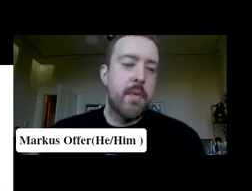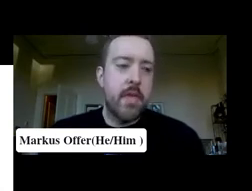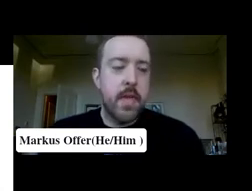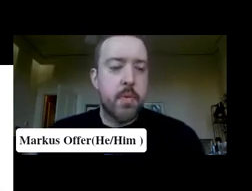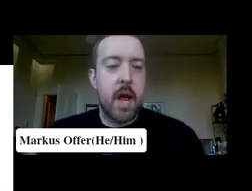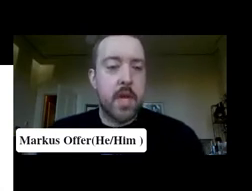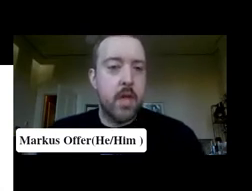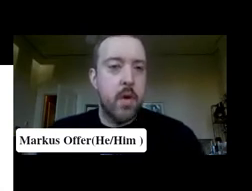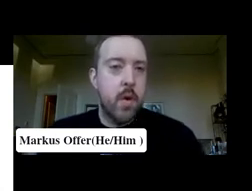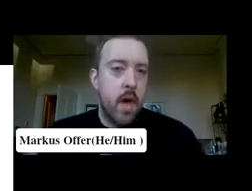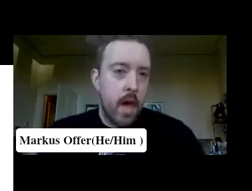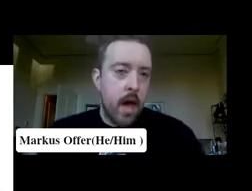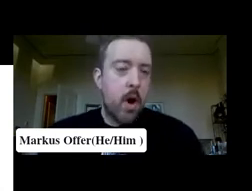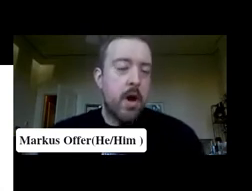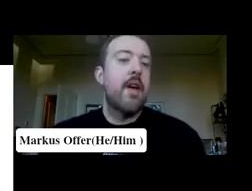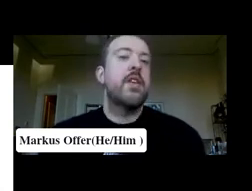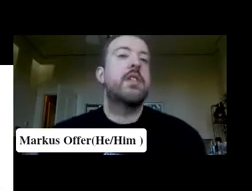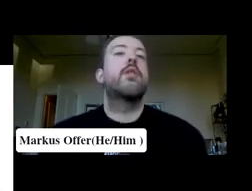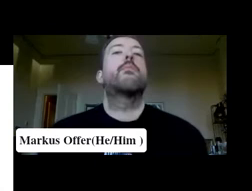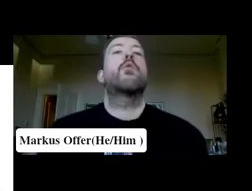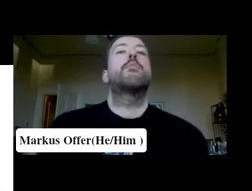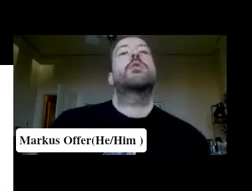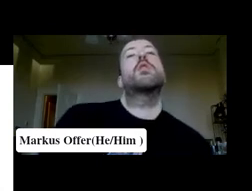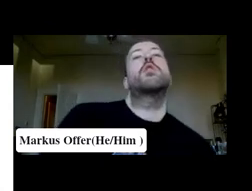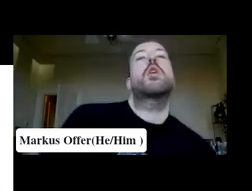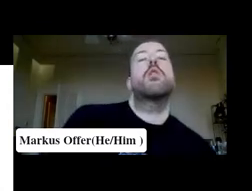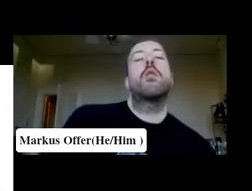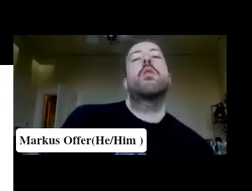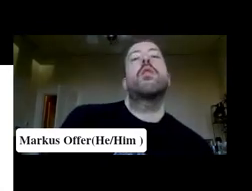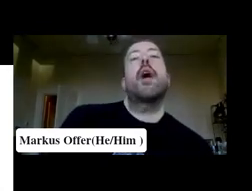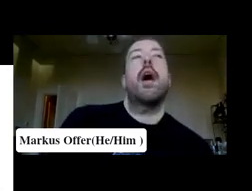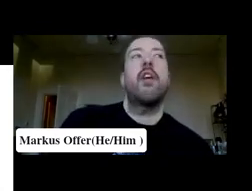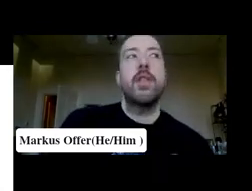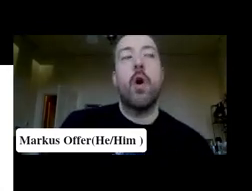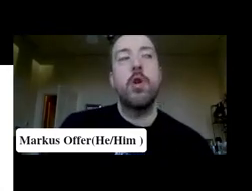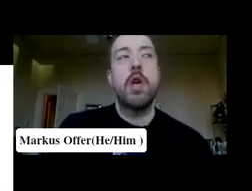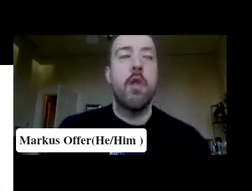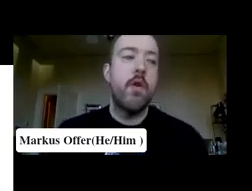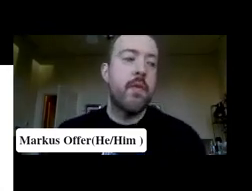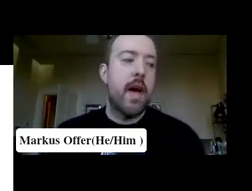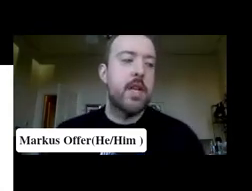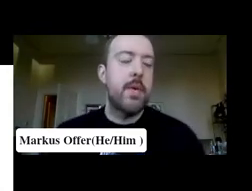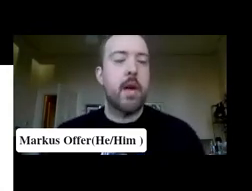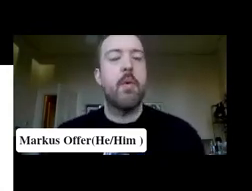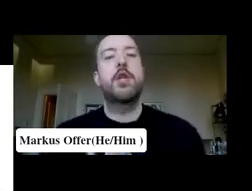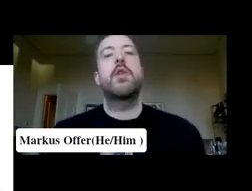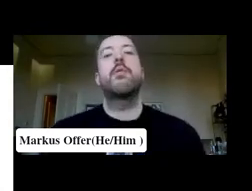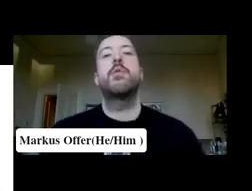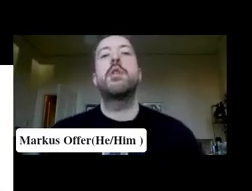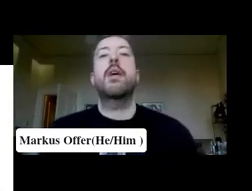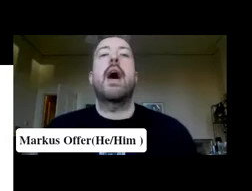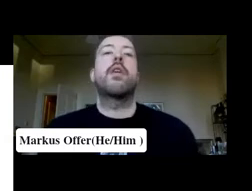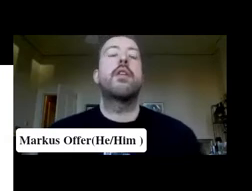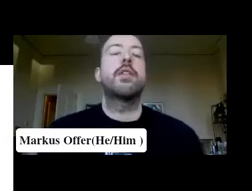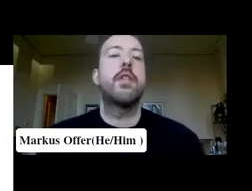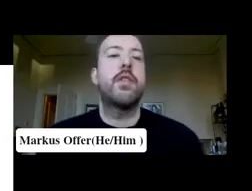I fully believe that these programs can do, or at least the programs that you can, that have been gone, you can learn from that to be like, well, actually a